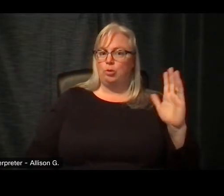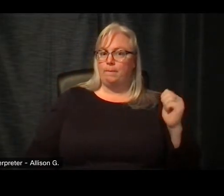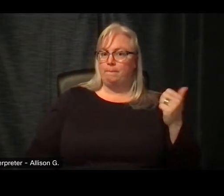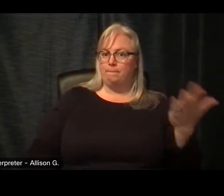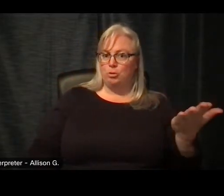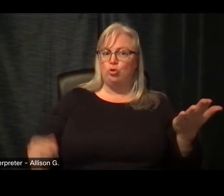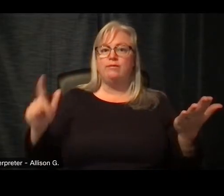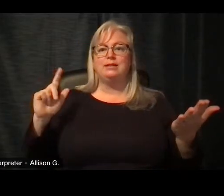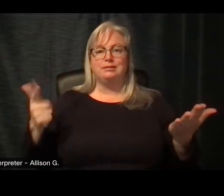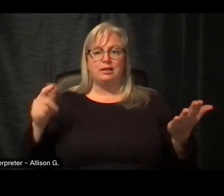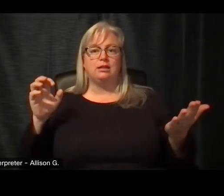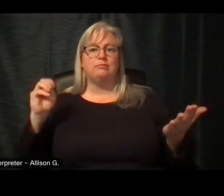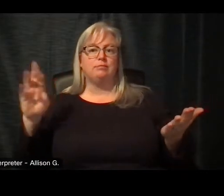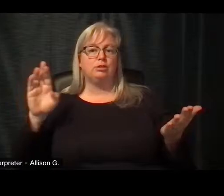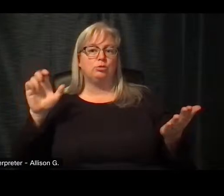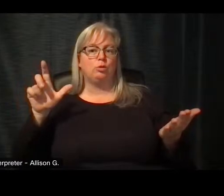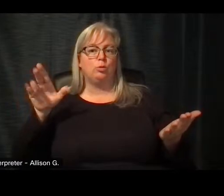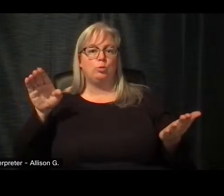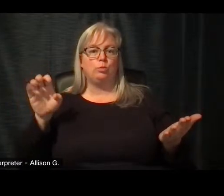Seconded by Mr. Clues.